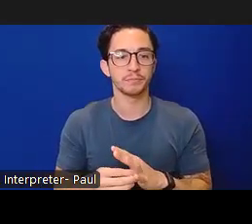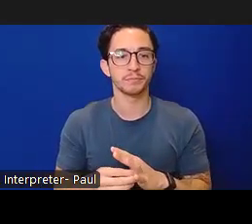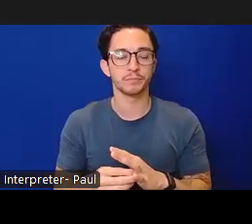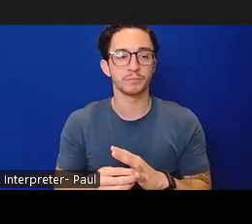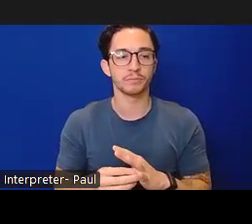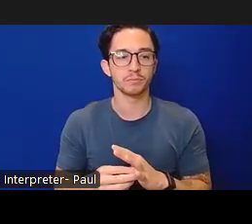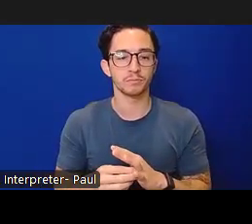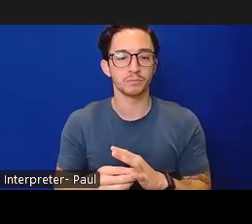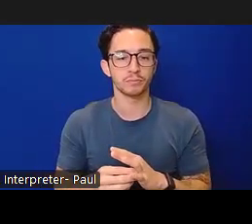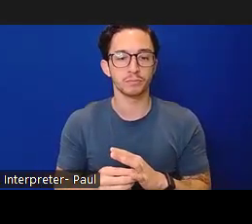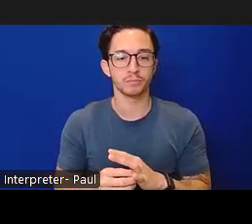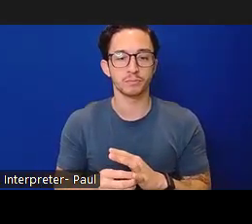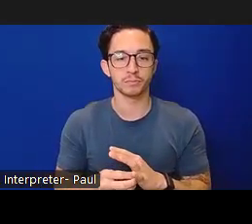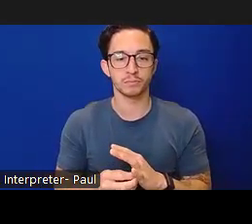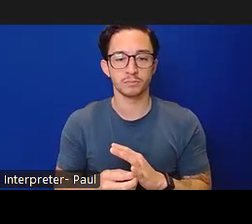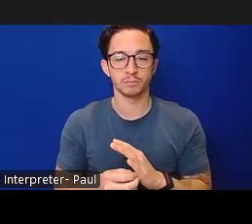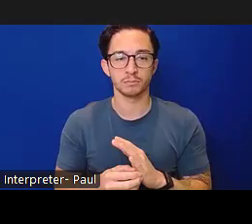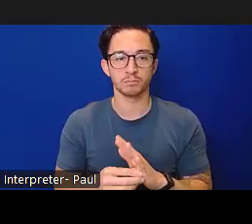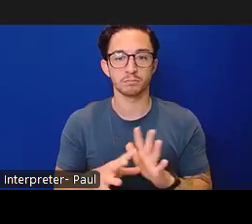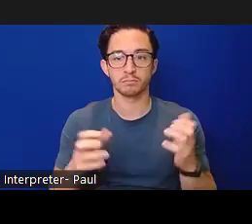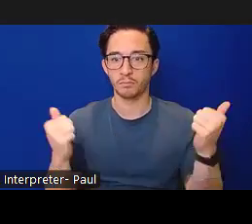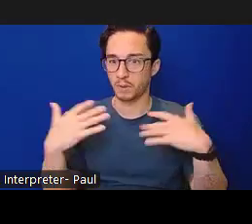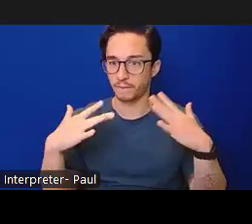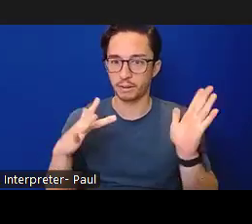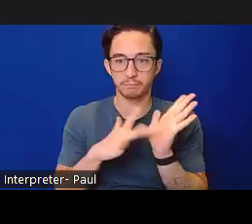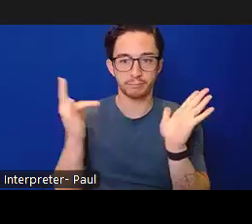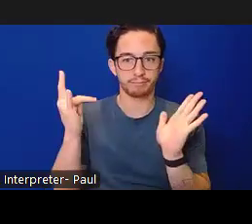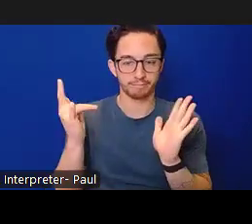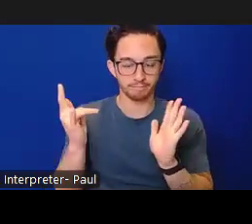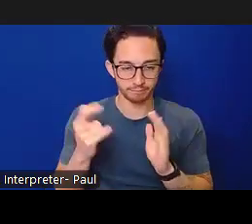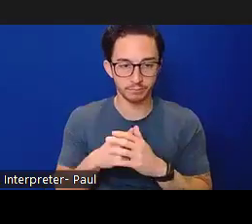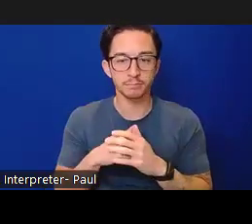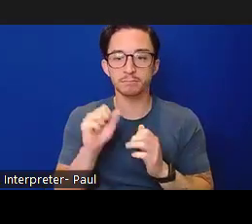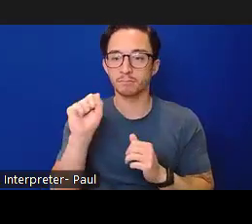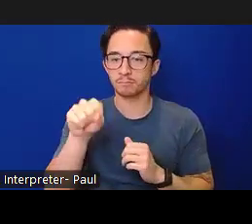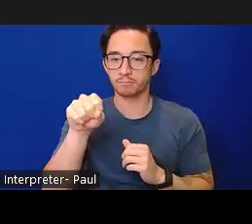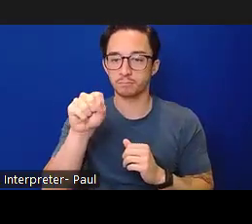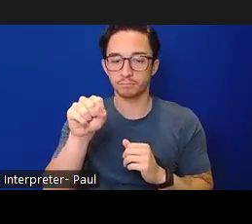I love it. Fear of being taken advantage of. Yes.